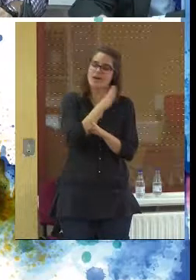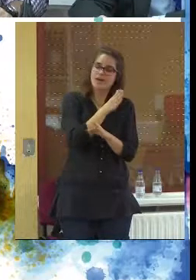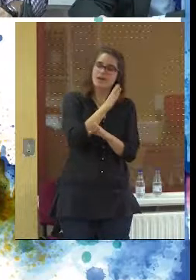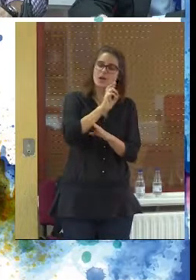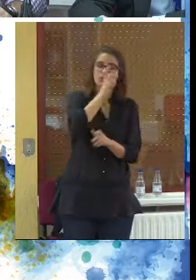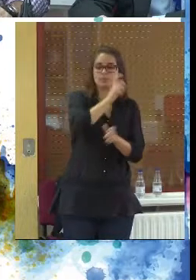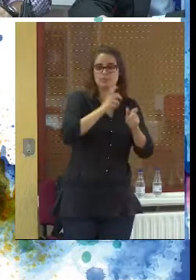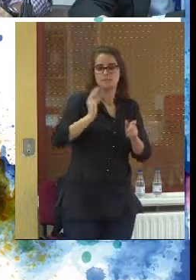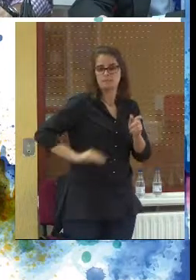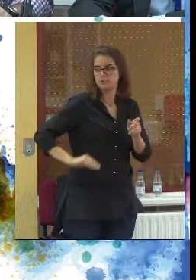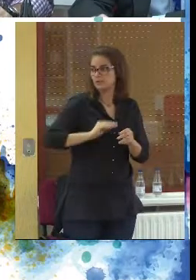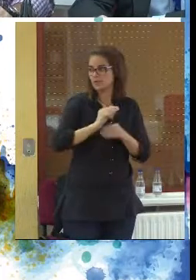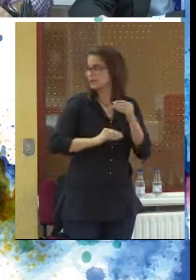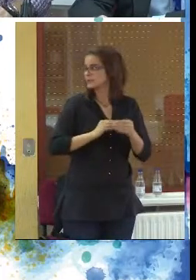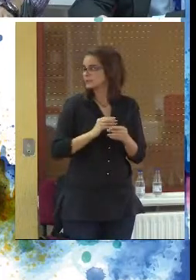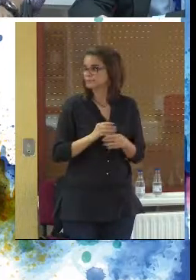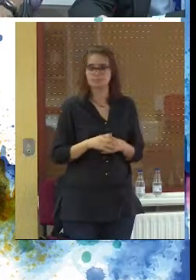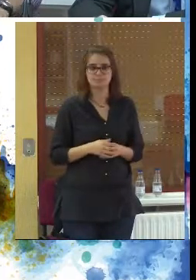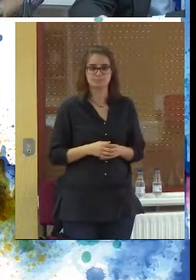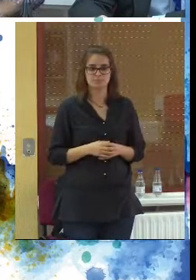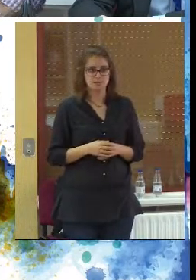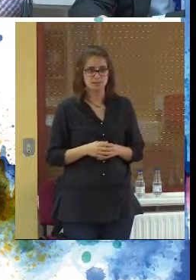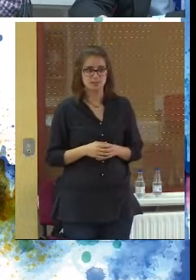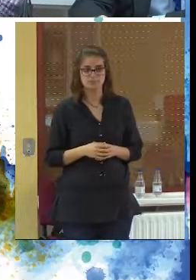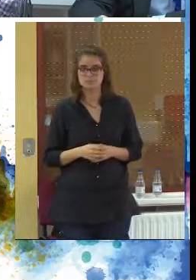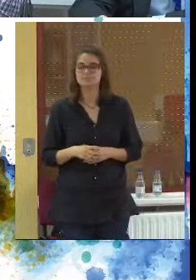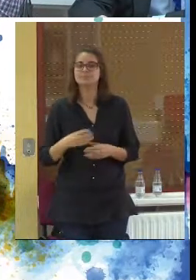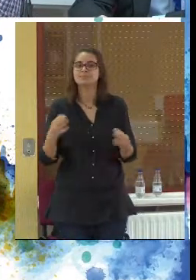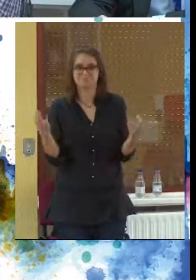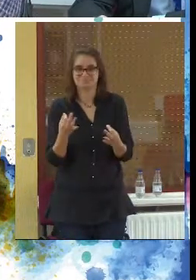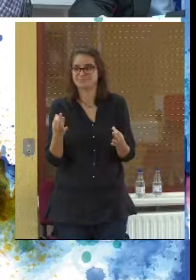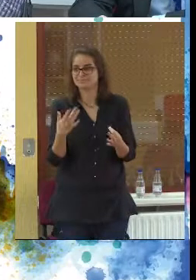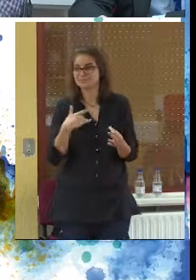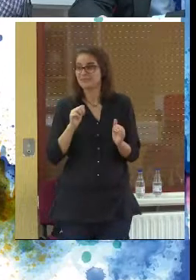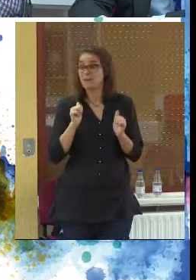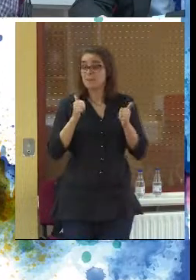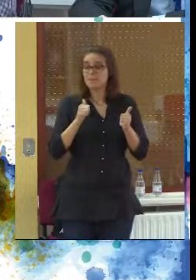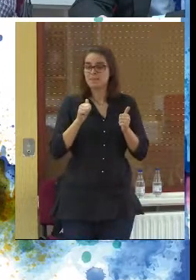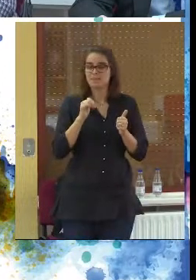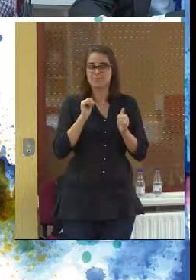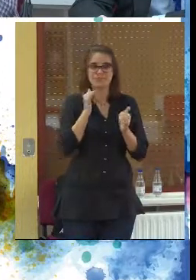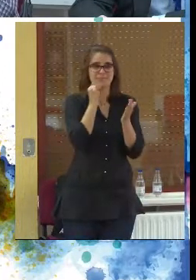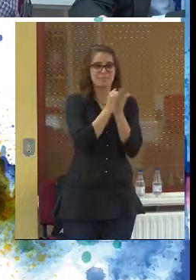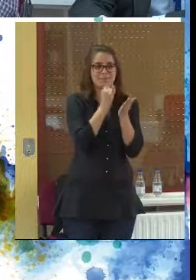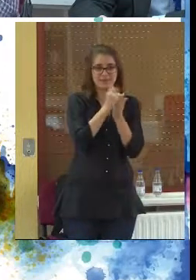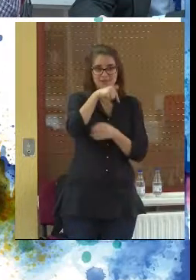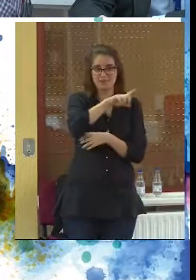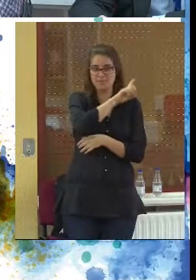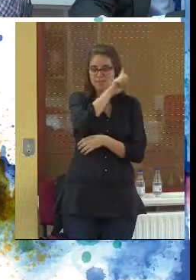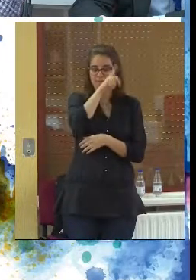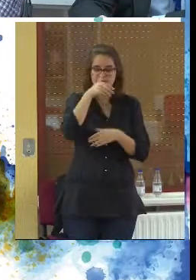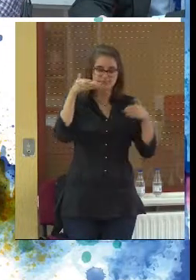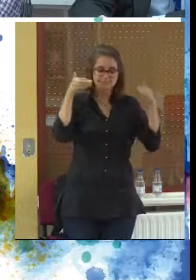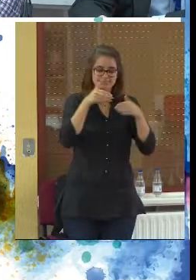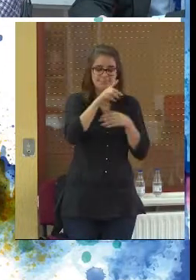even if one is not very familiar with it. What happened to us? Well, initially we started with a pilot study in Madrid that